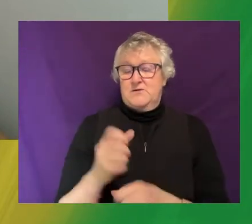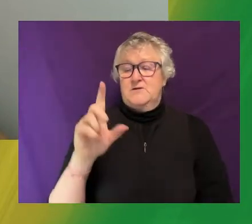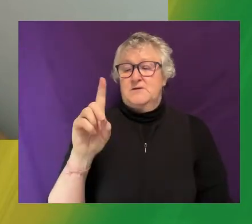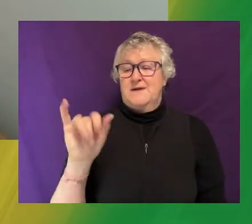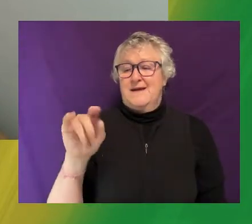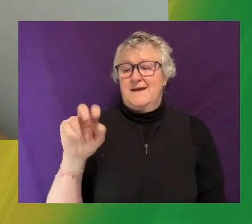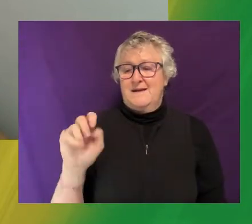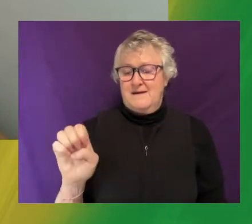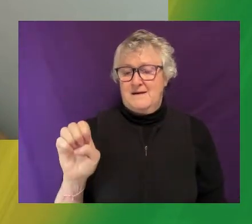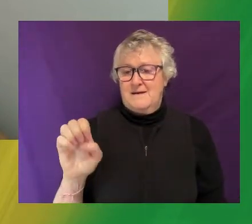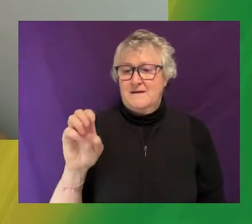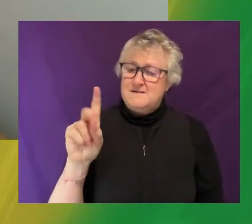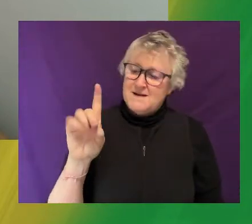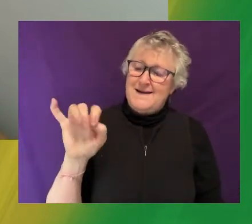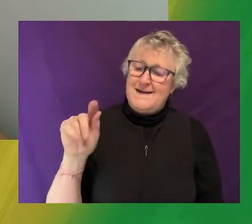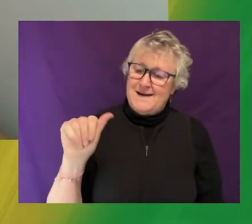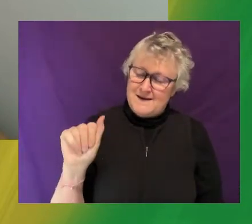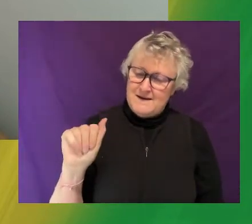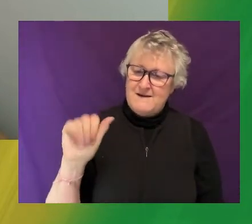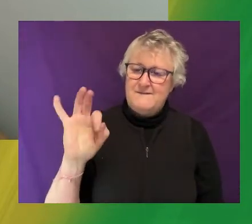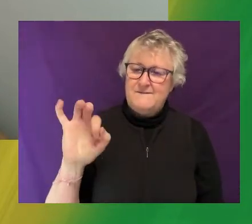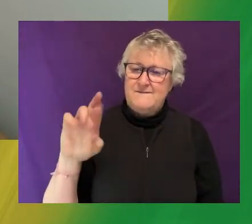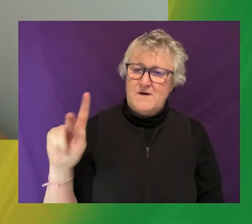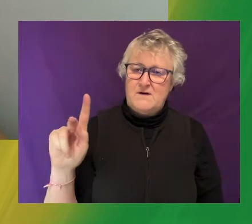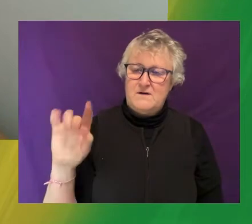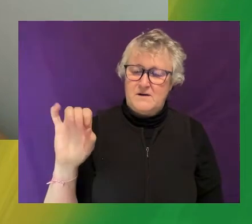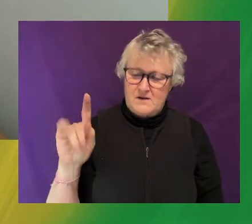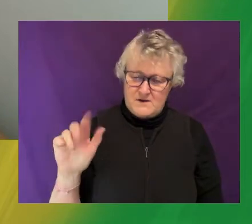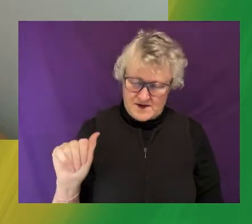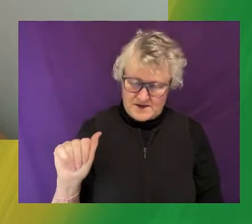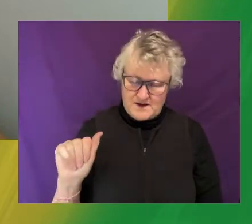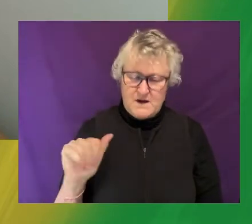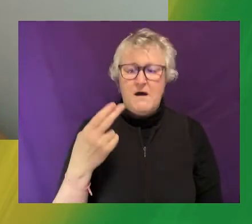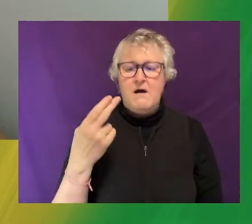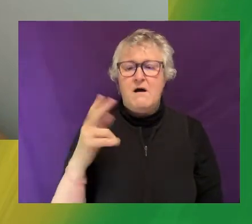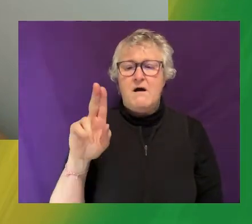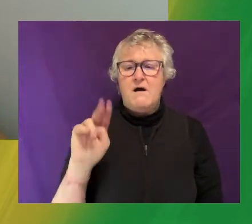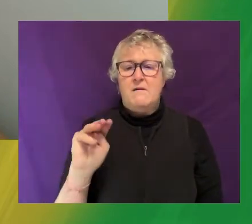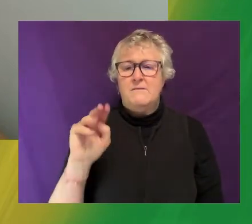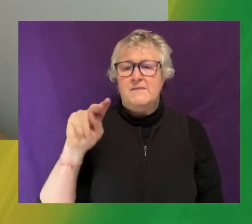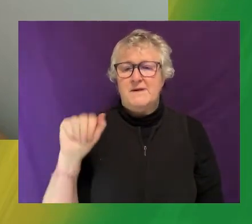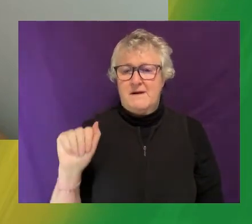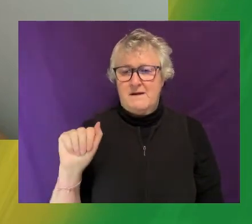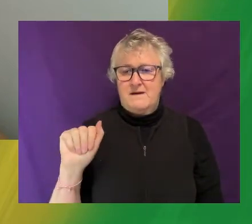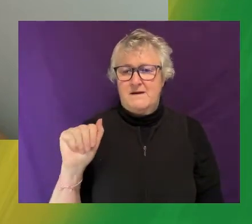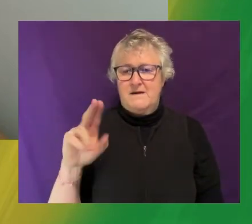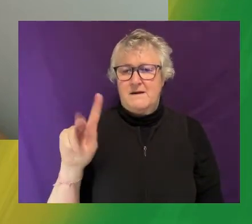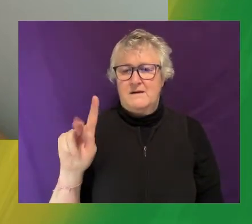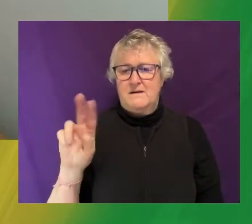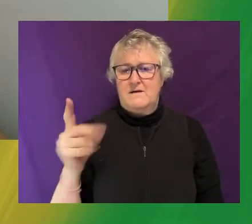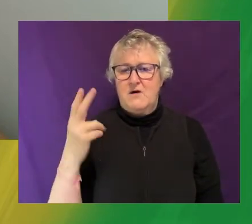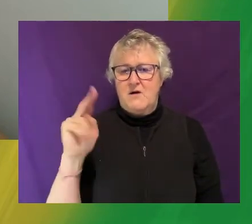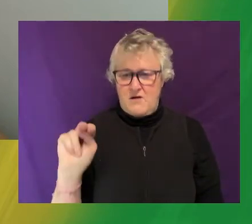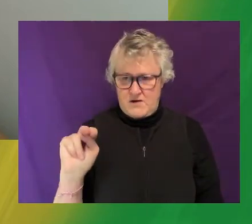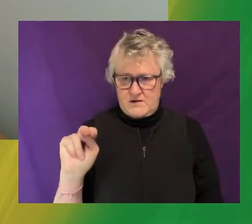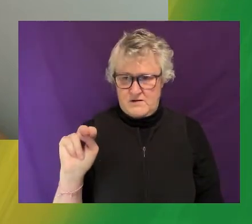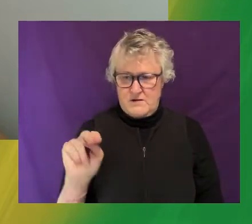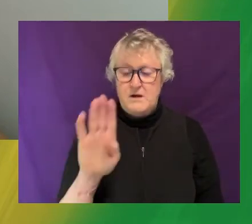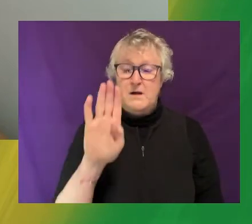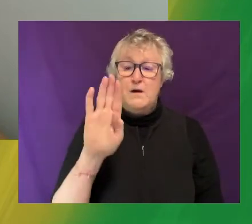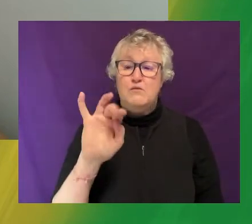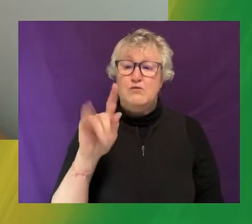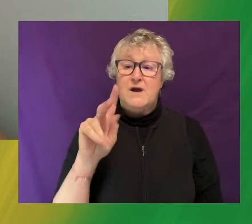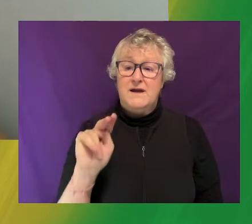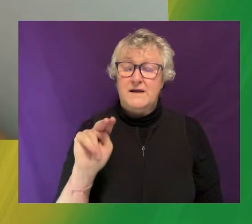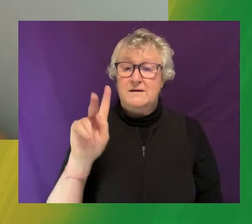2001 and 2004, Humna Khan, class of 2018, Brian Knox, class of 1996